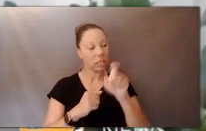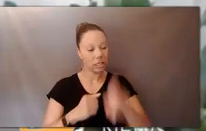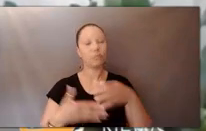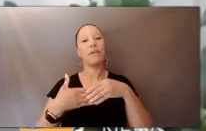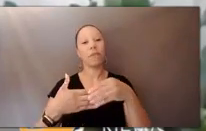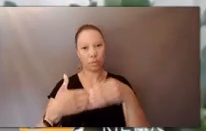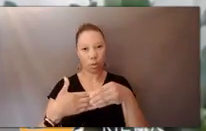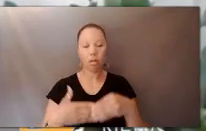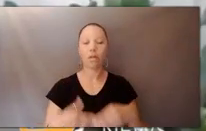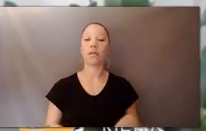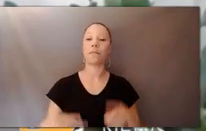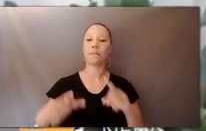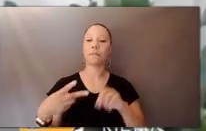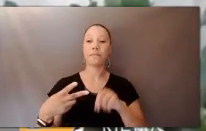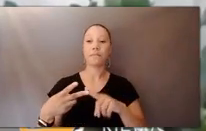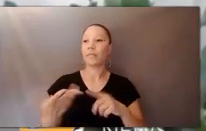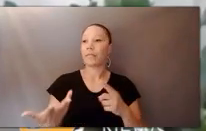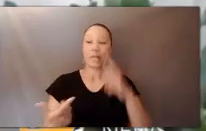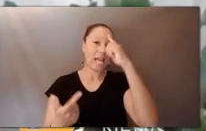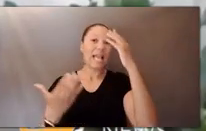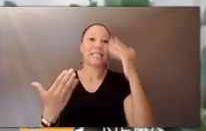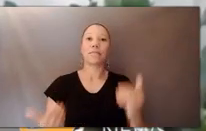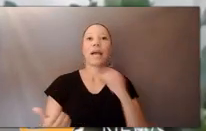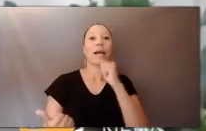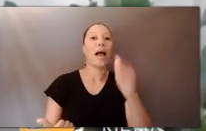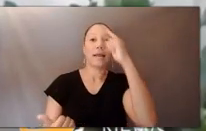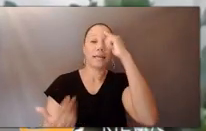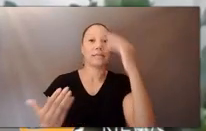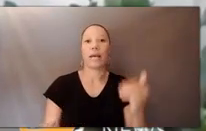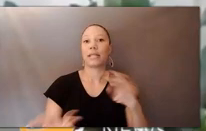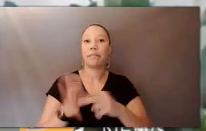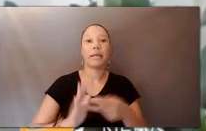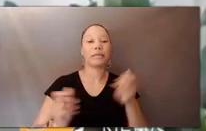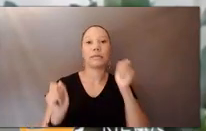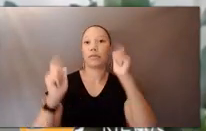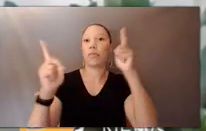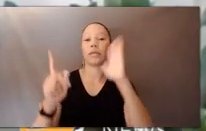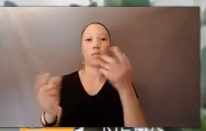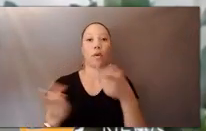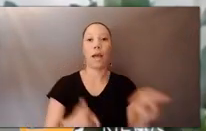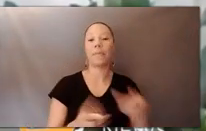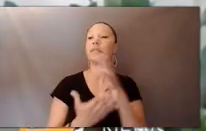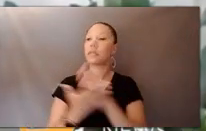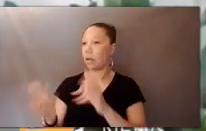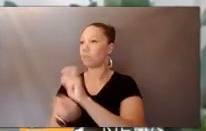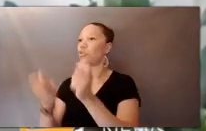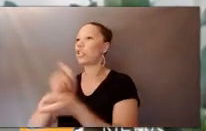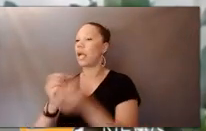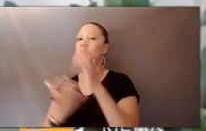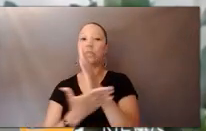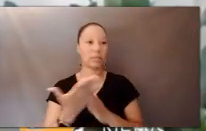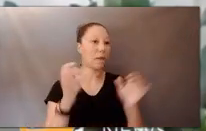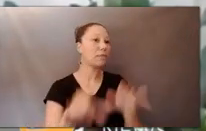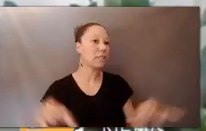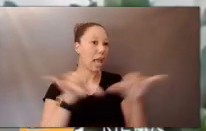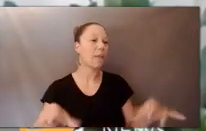You're going to need to be expecting unexpected, meaning some things may change, some things may stay the same, but again, it's an adventure.